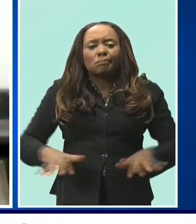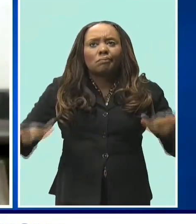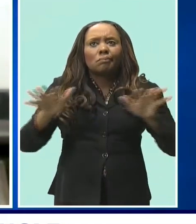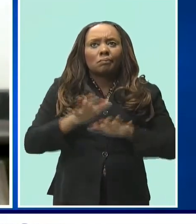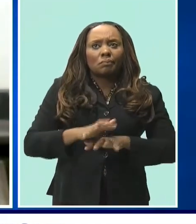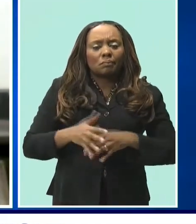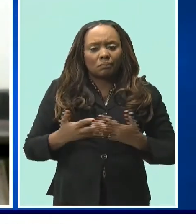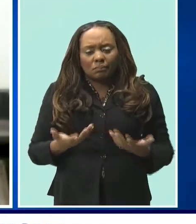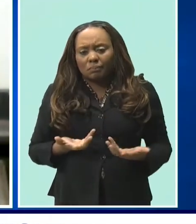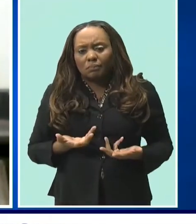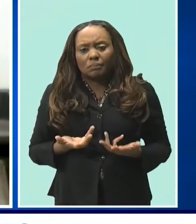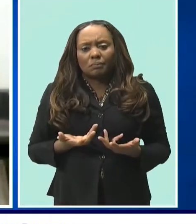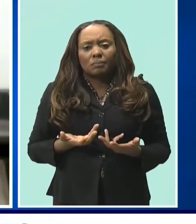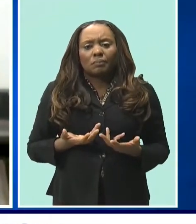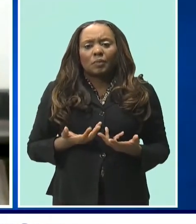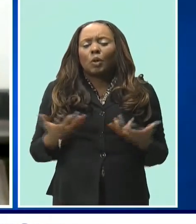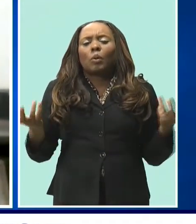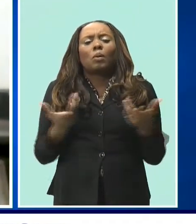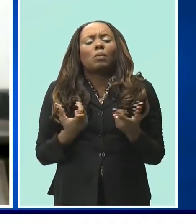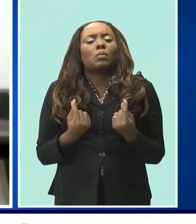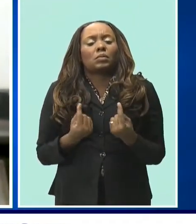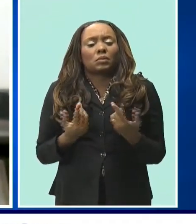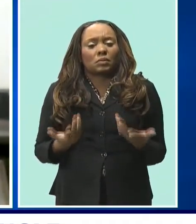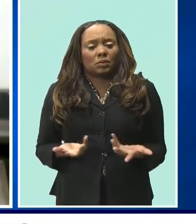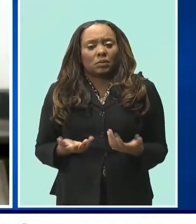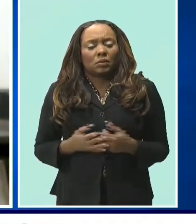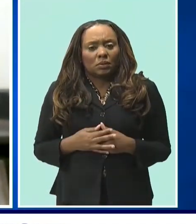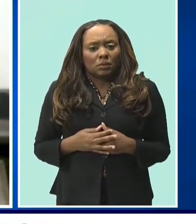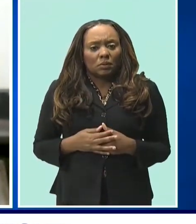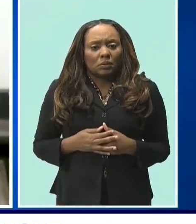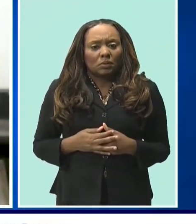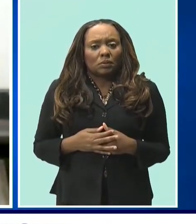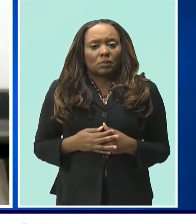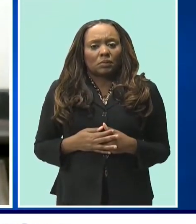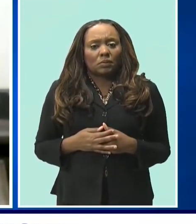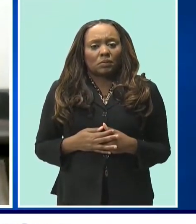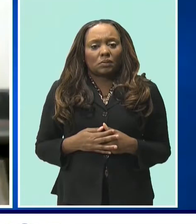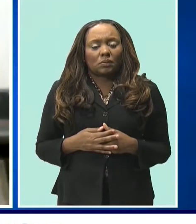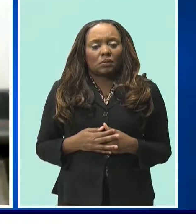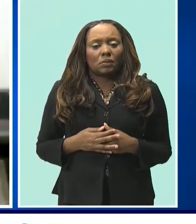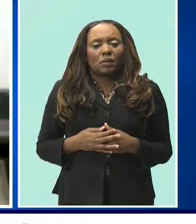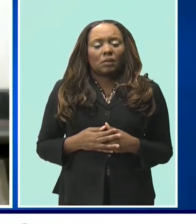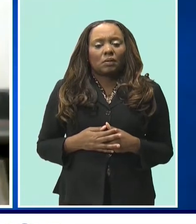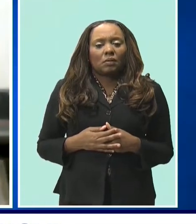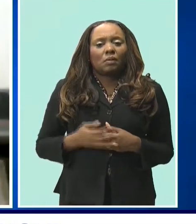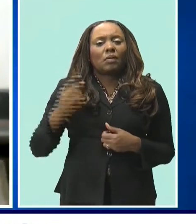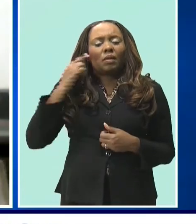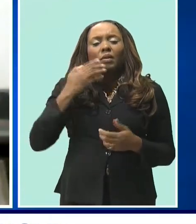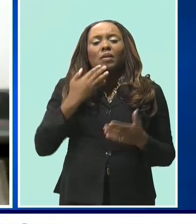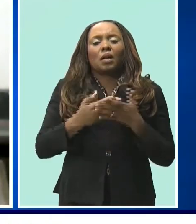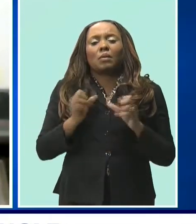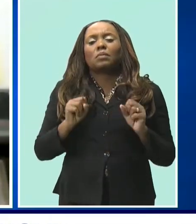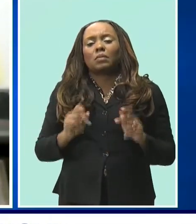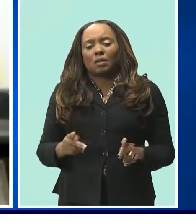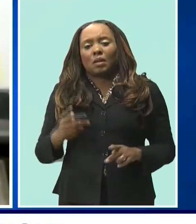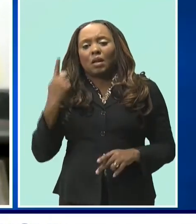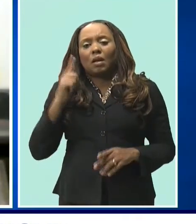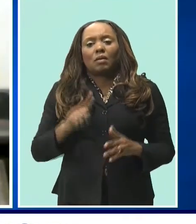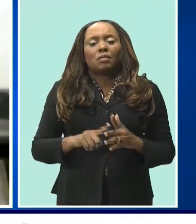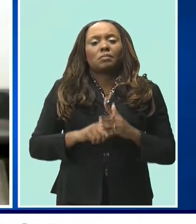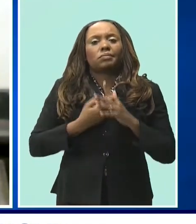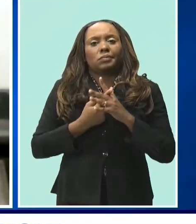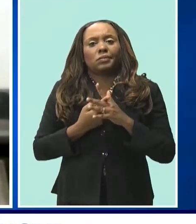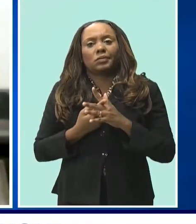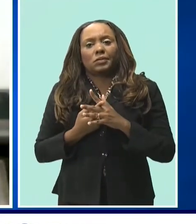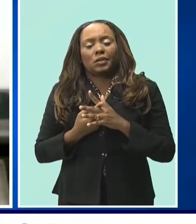teacup. Really, we thought it would have been a good opportunity to drop this particular track as